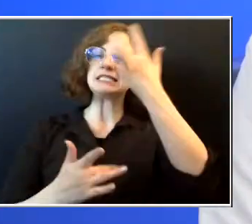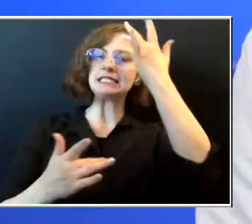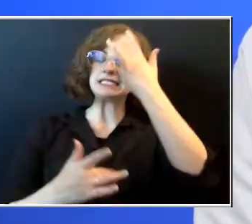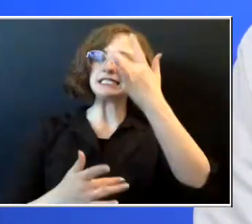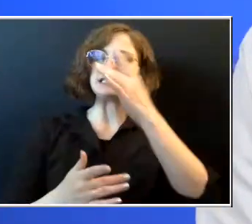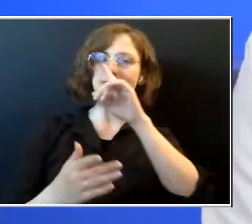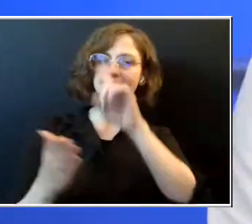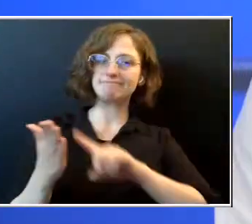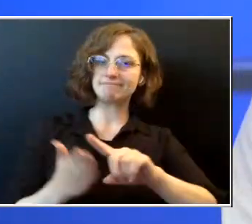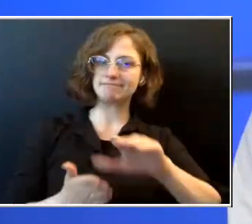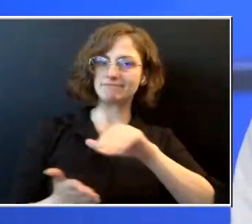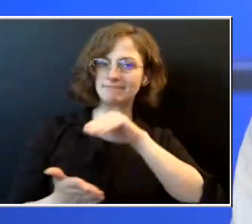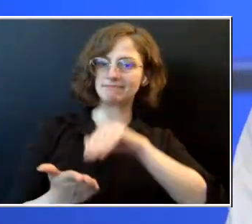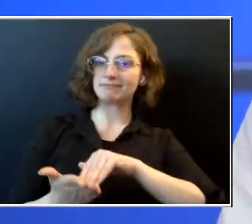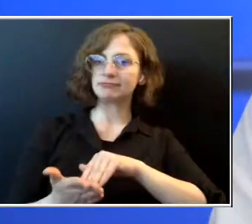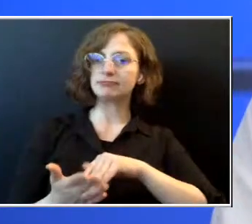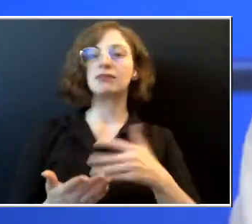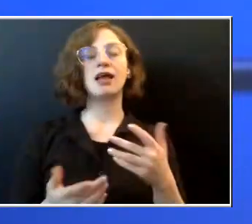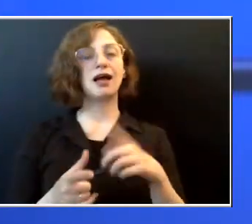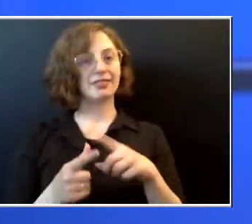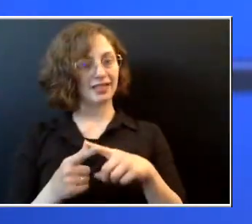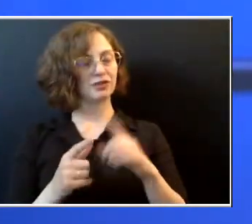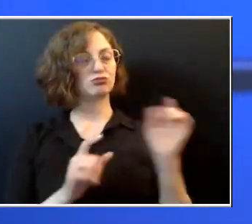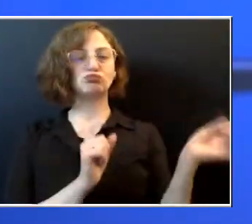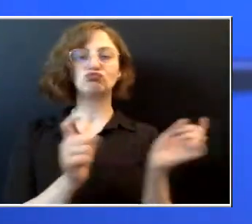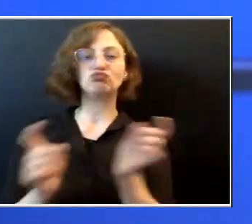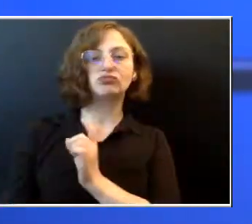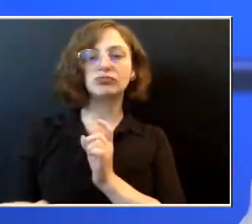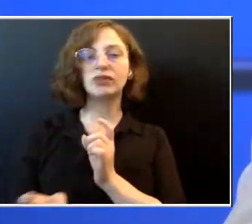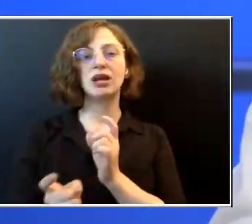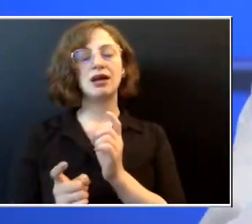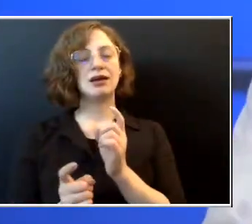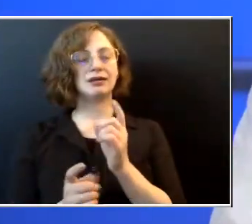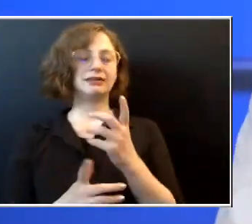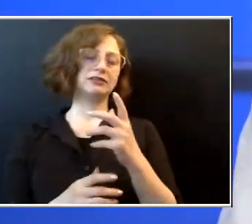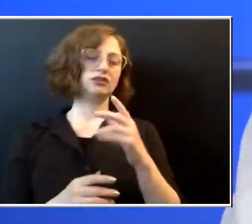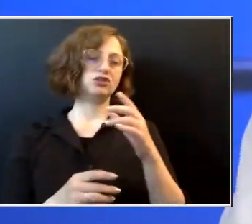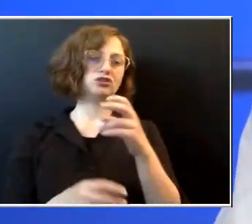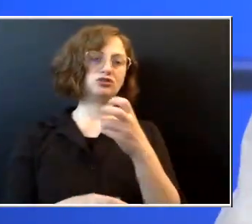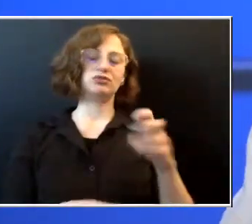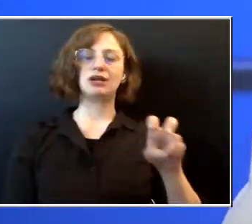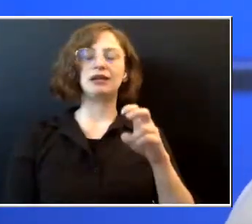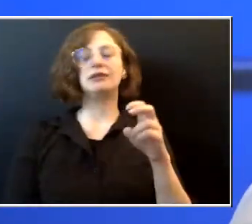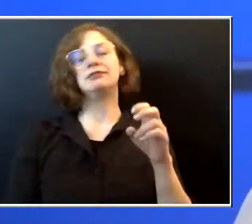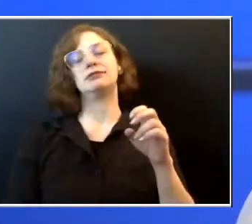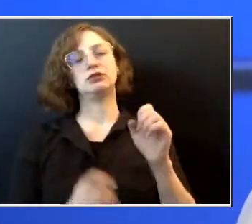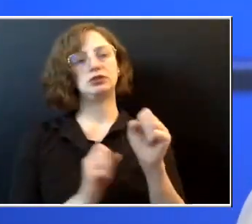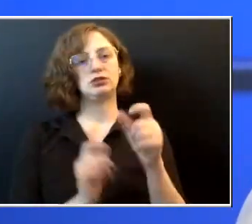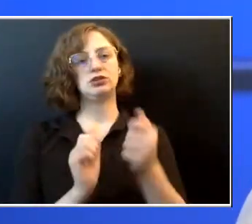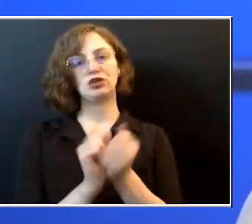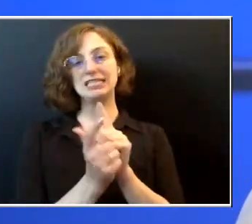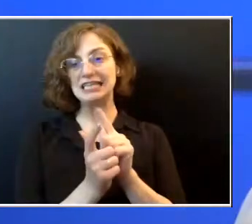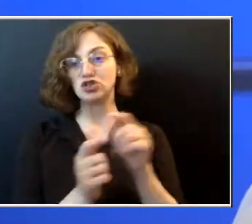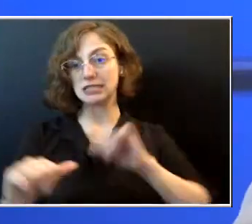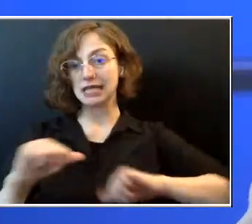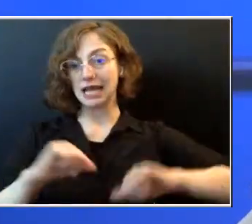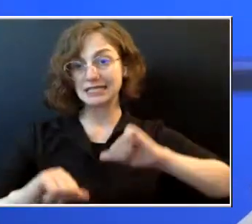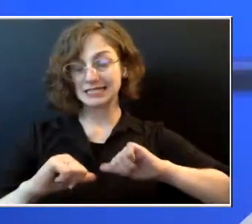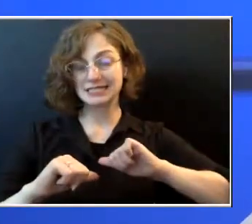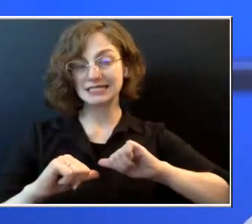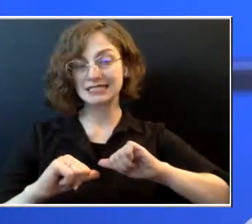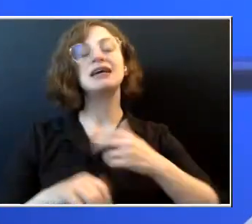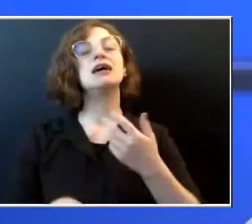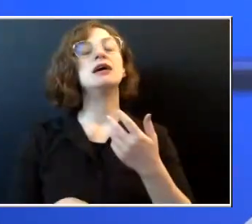for Translational Sciences. And so those three things, Alzheimer's, cancer, and the CTSA, really were the underpinnings that